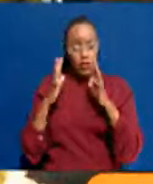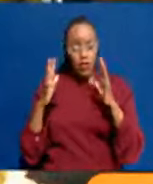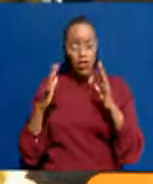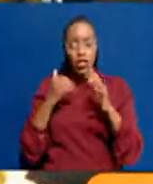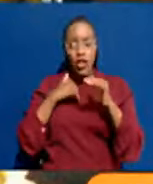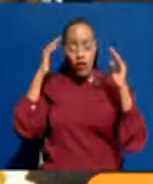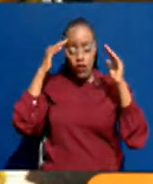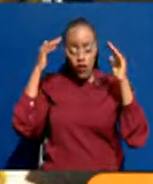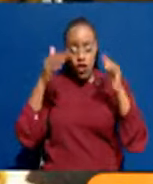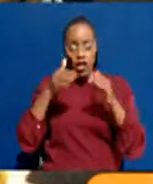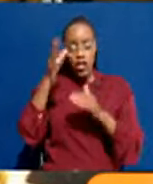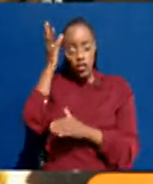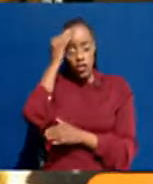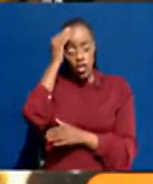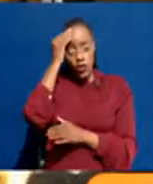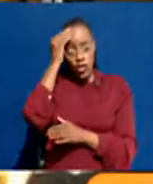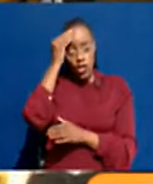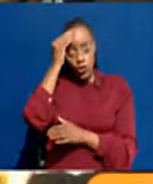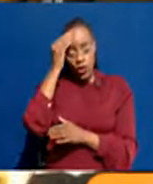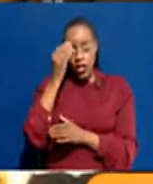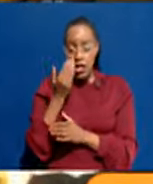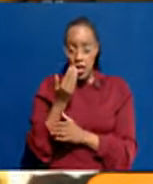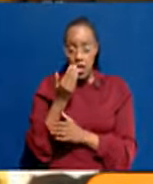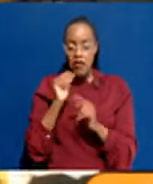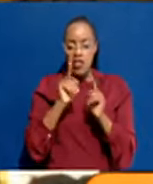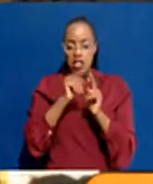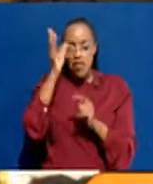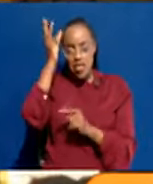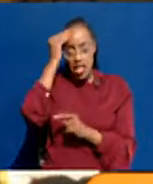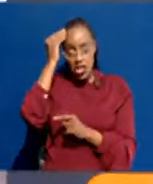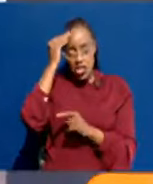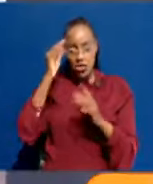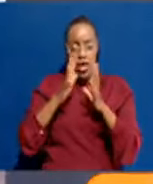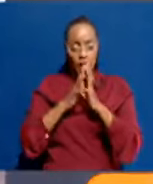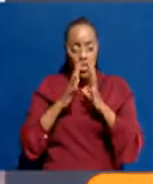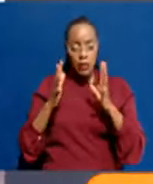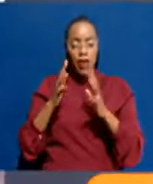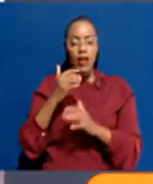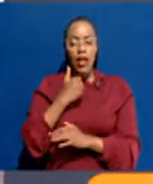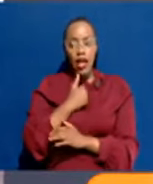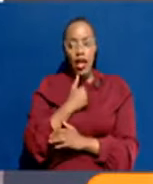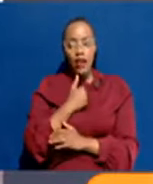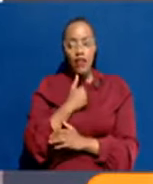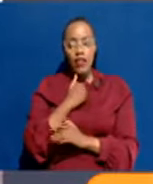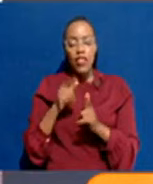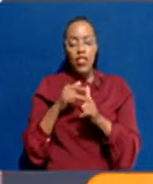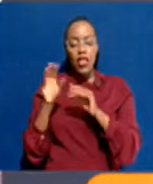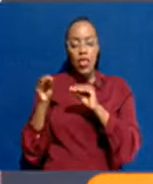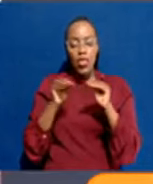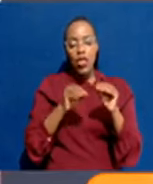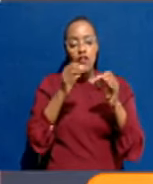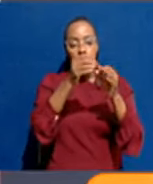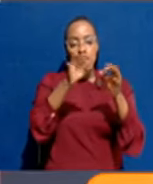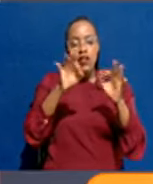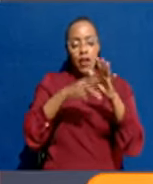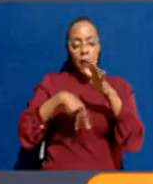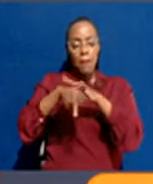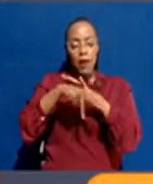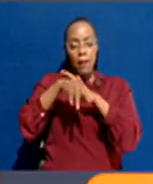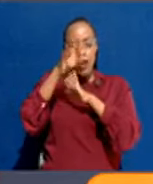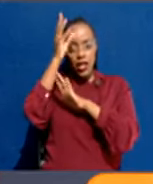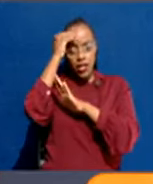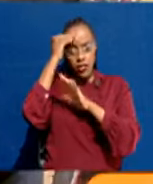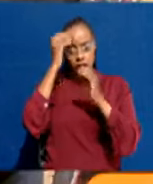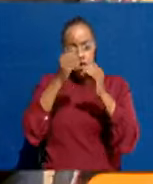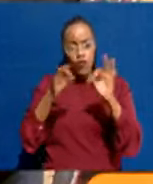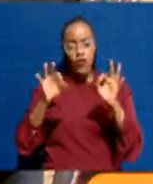was a focus on education. Education was expanded, moved from free primary to